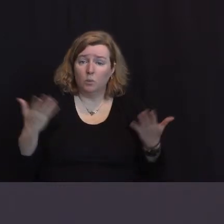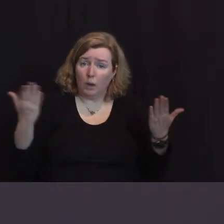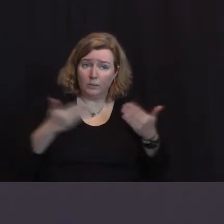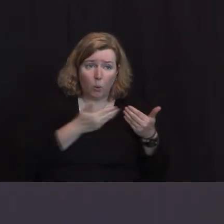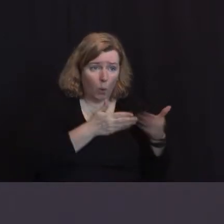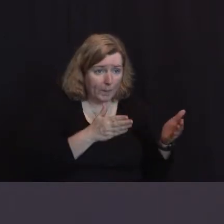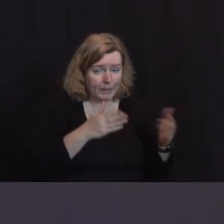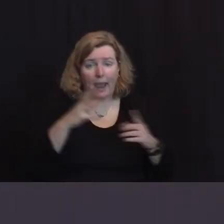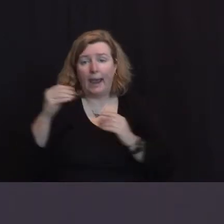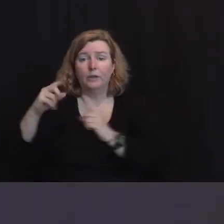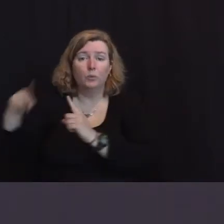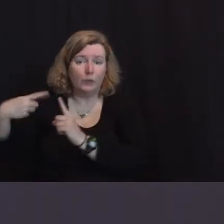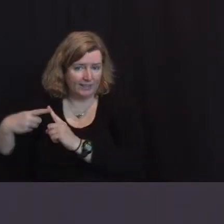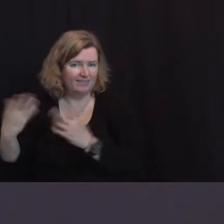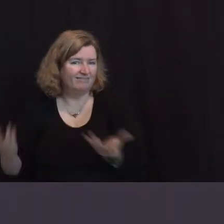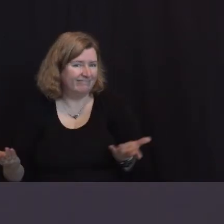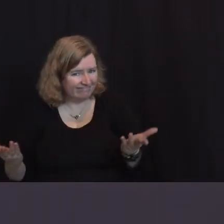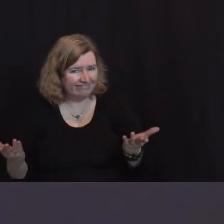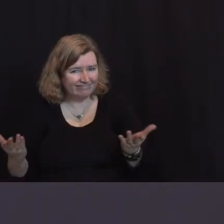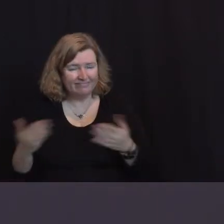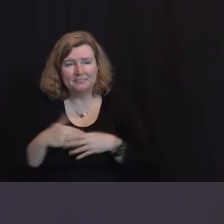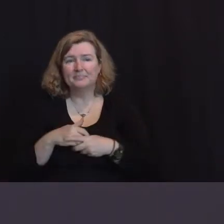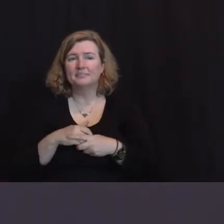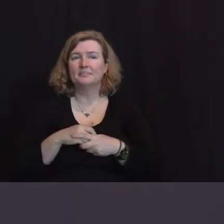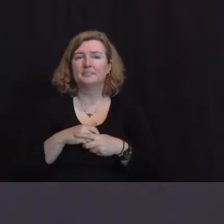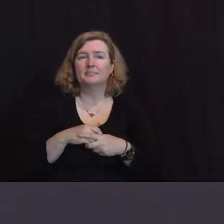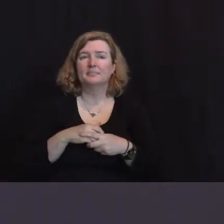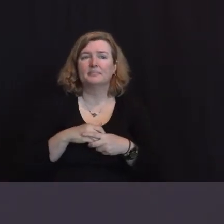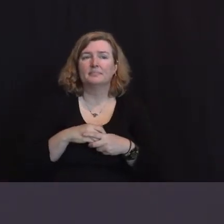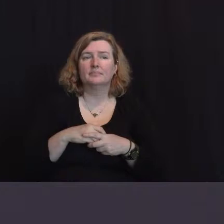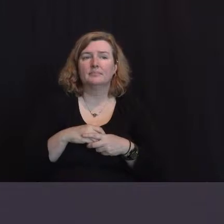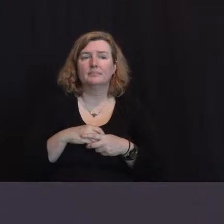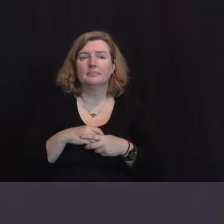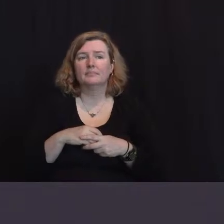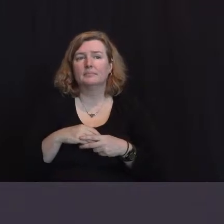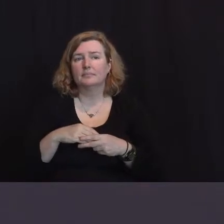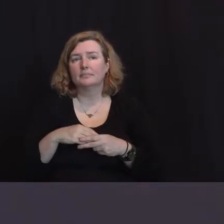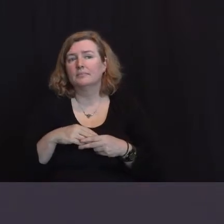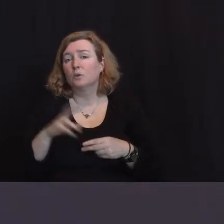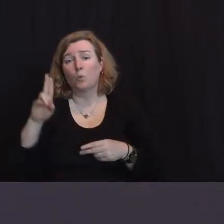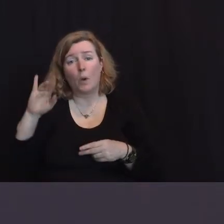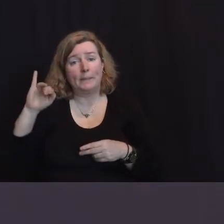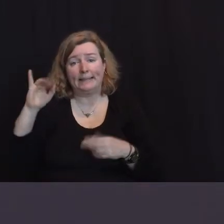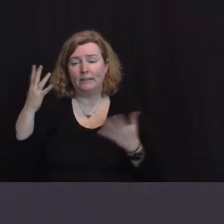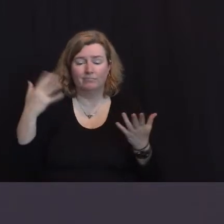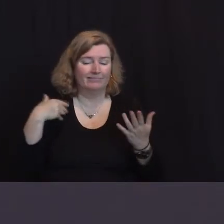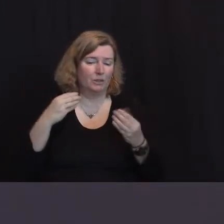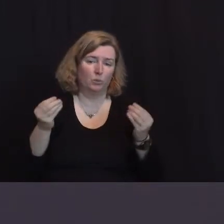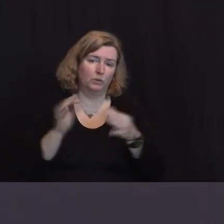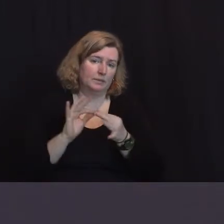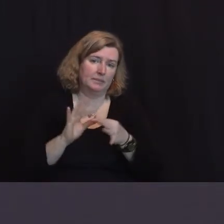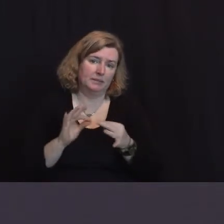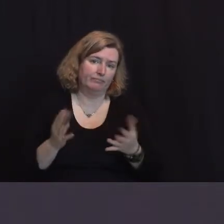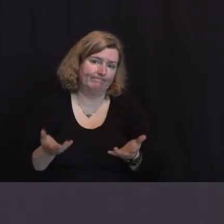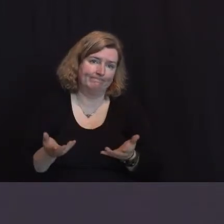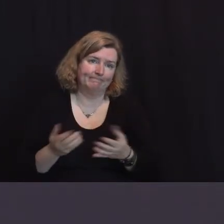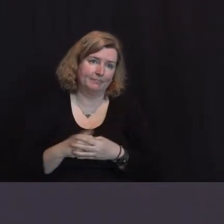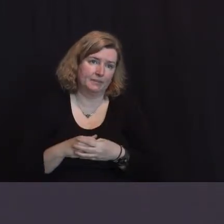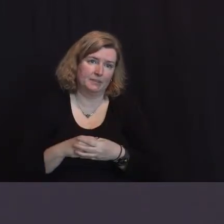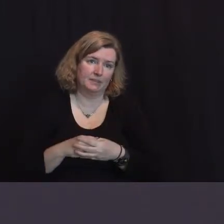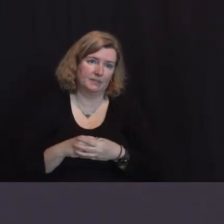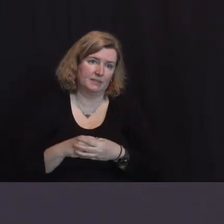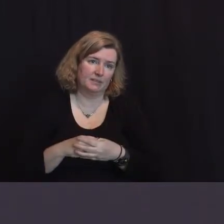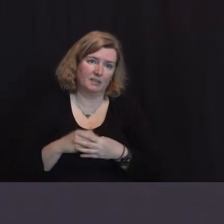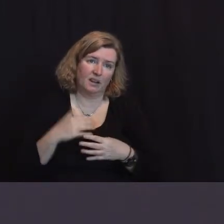Unemployment insurance benefits, I've got no color on that, but I know my friend Robasara Angelo, and I suspect he's watching, so if I get an answer, I will come back to